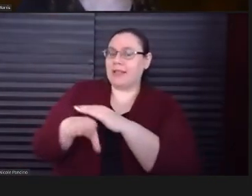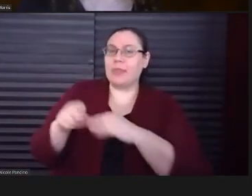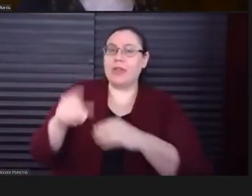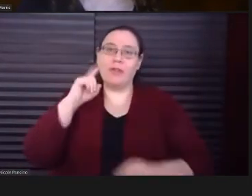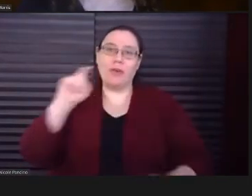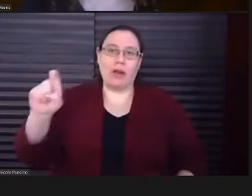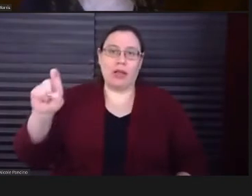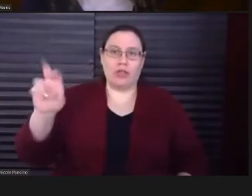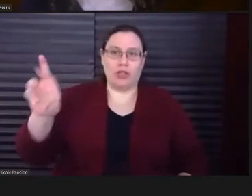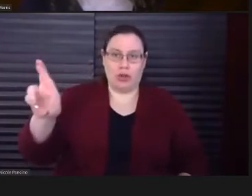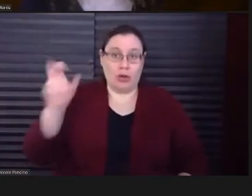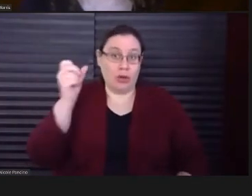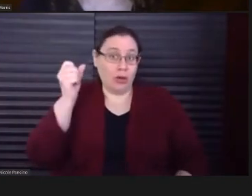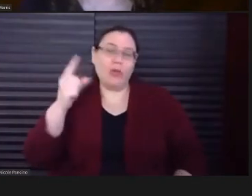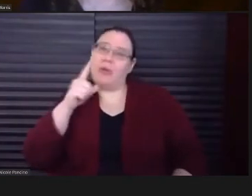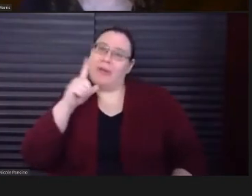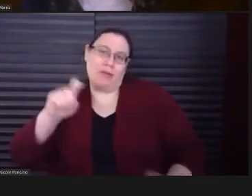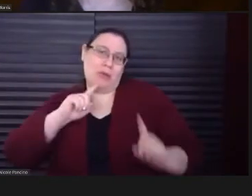but it's optional.